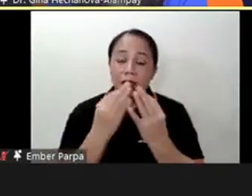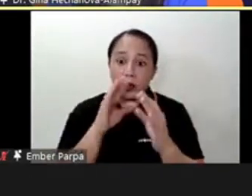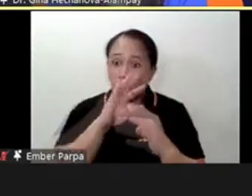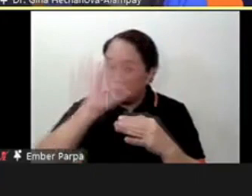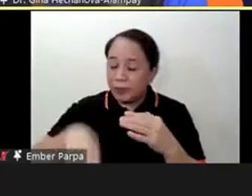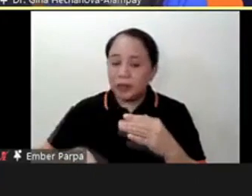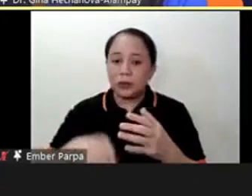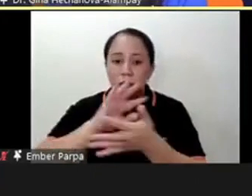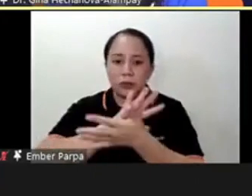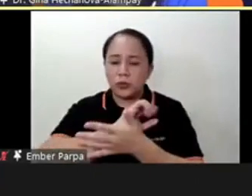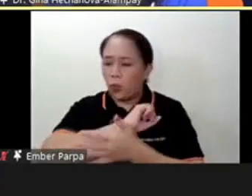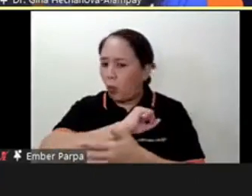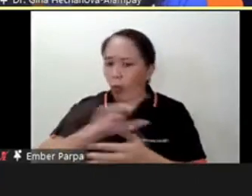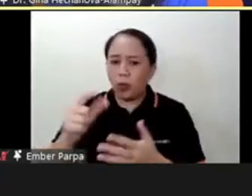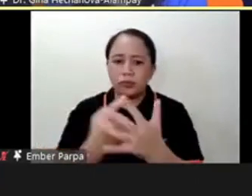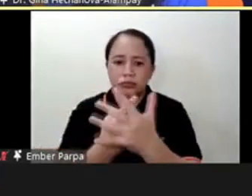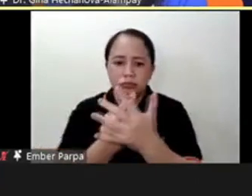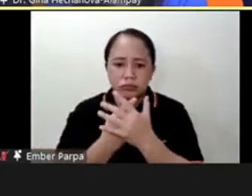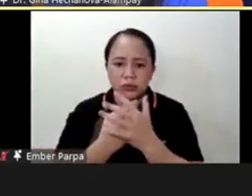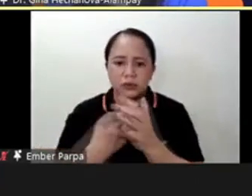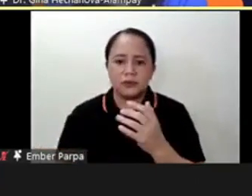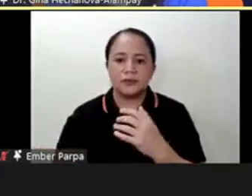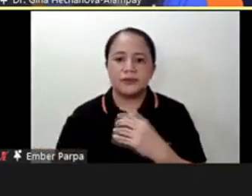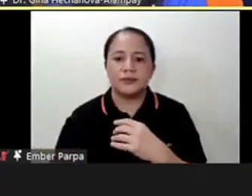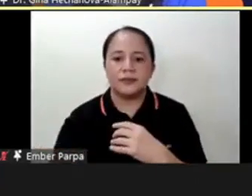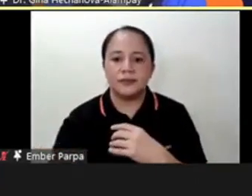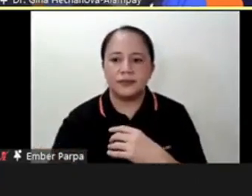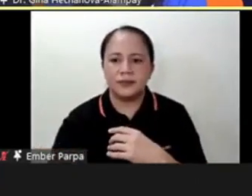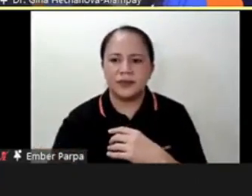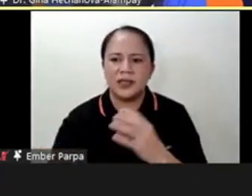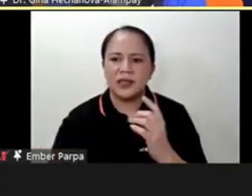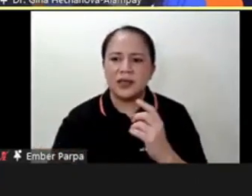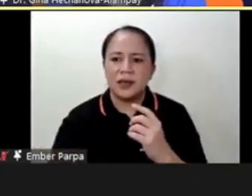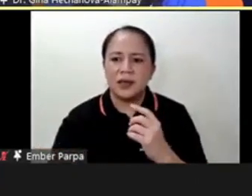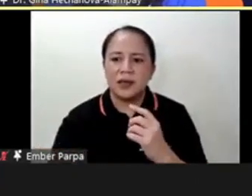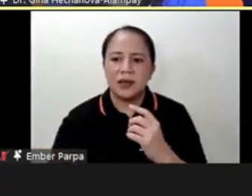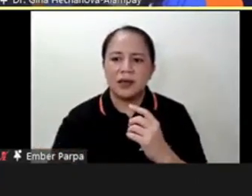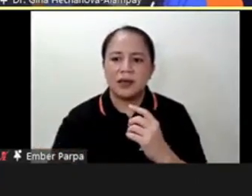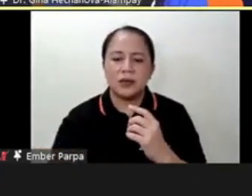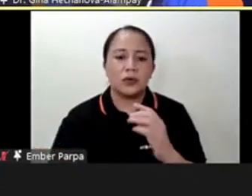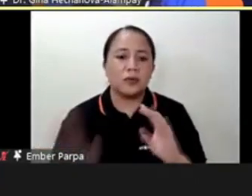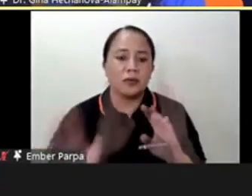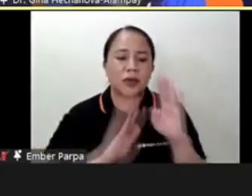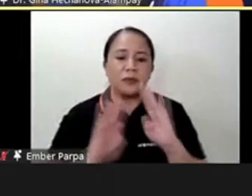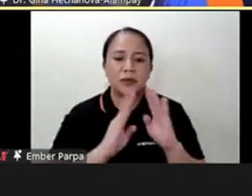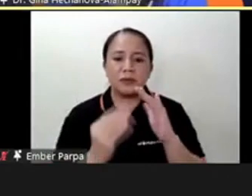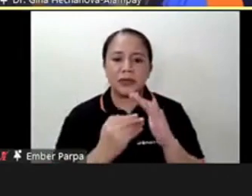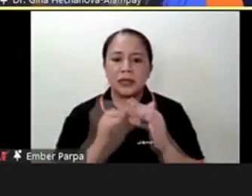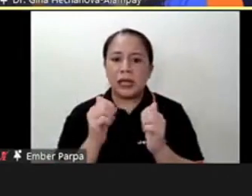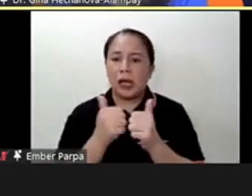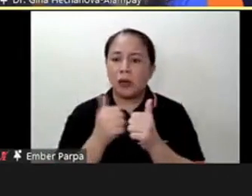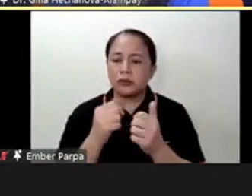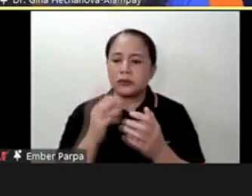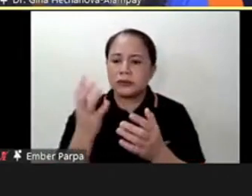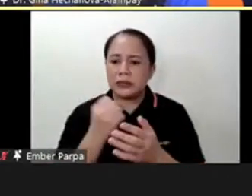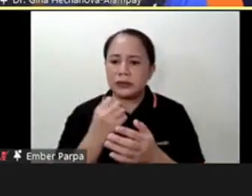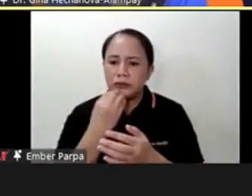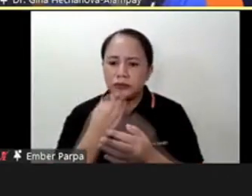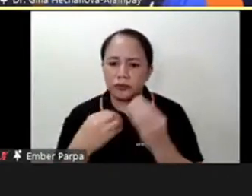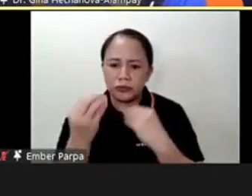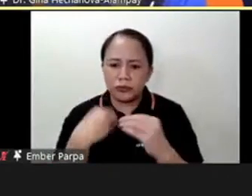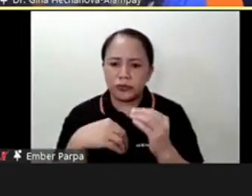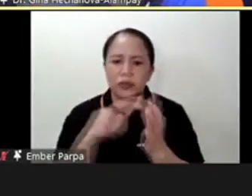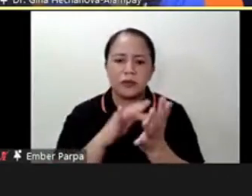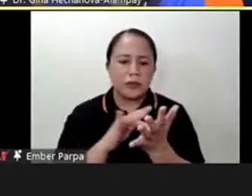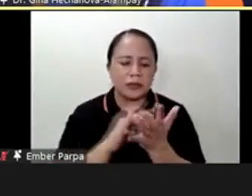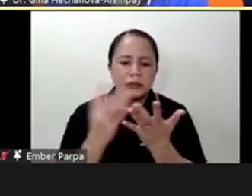kami naka-quarantine. So anong problema ko? Ang problema ko, basic needs. Kasi paano namin makukuha yung food, medicine, and